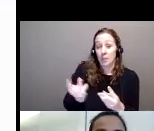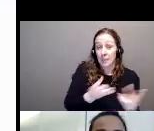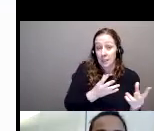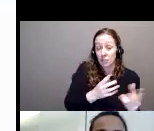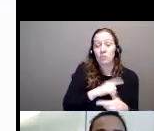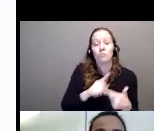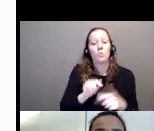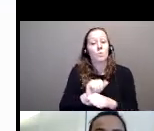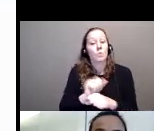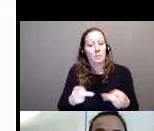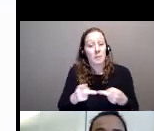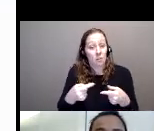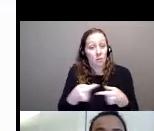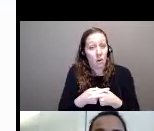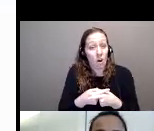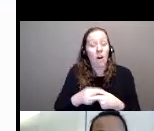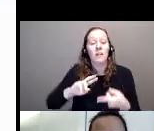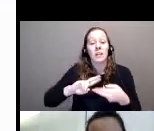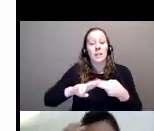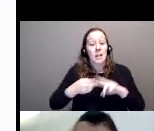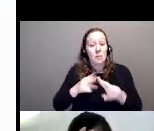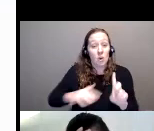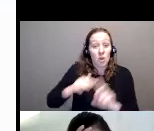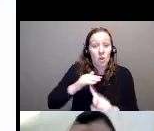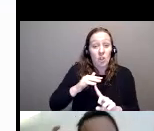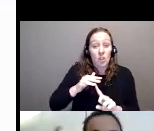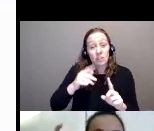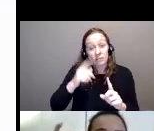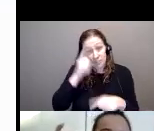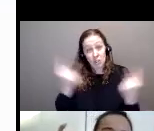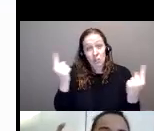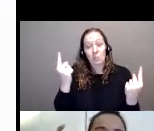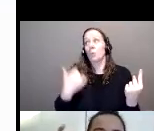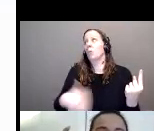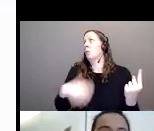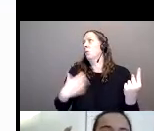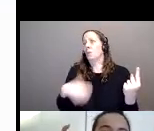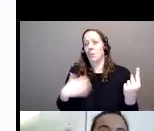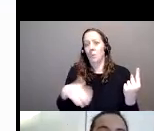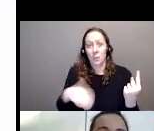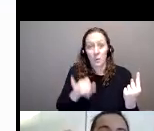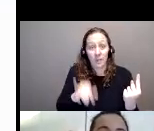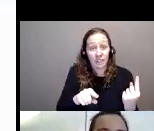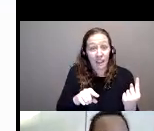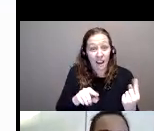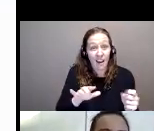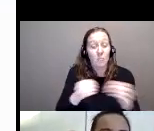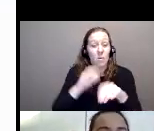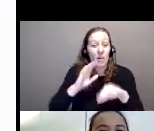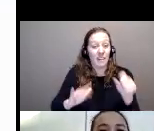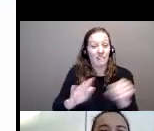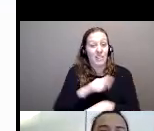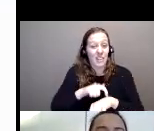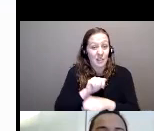workplace conflicts, neighborhood disputes, oh my word. That alone is more than a full-time job. Neighborhood